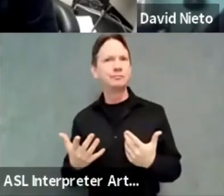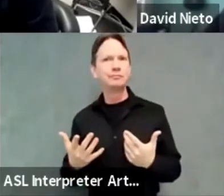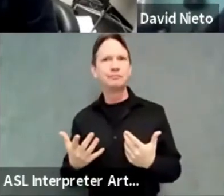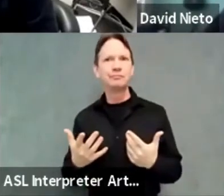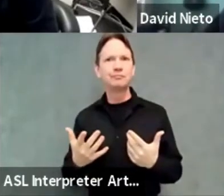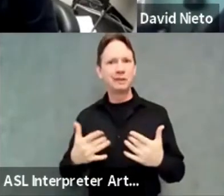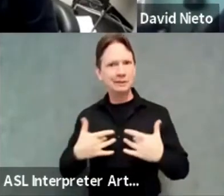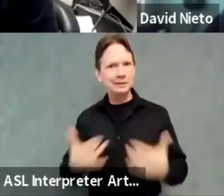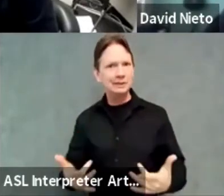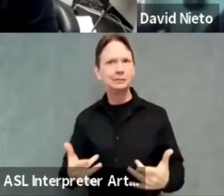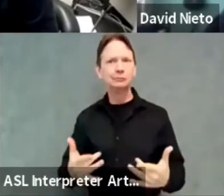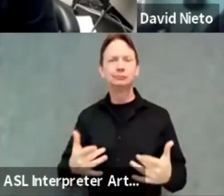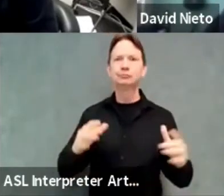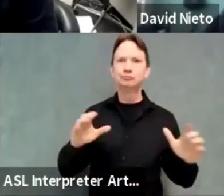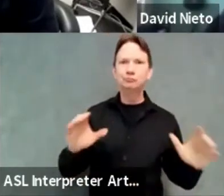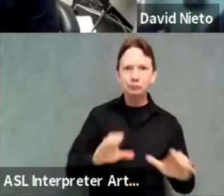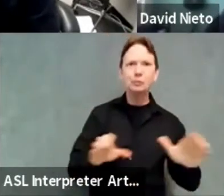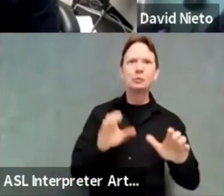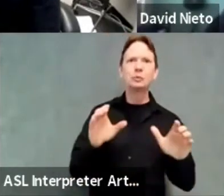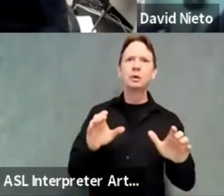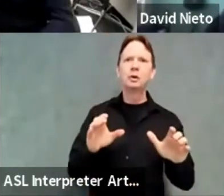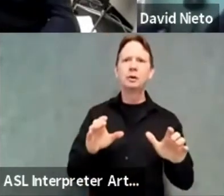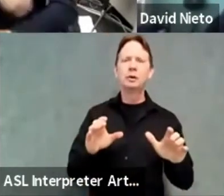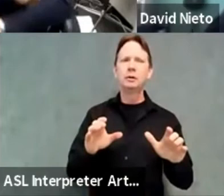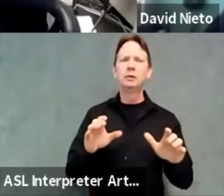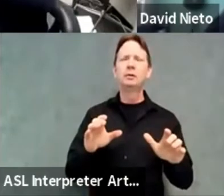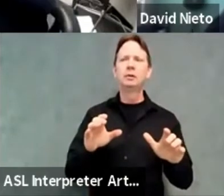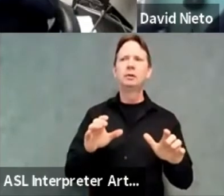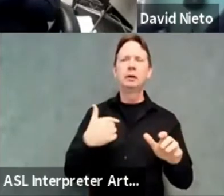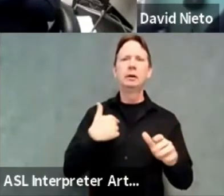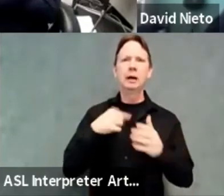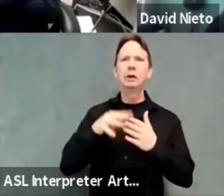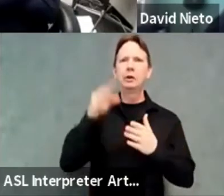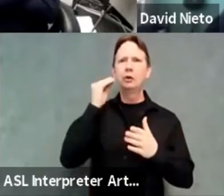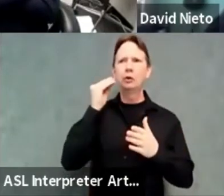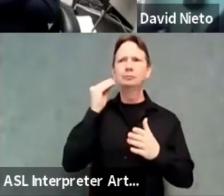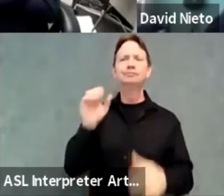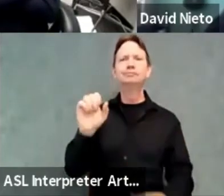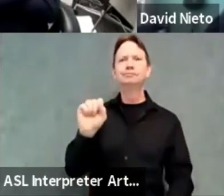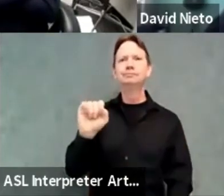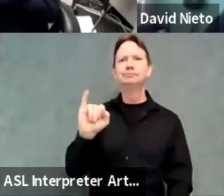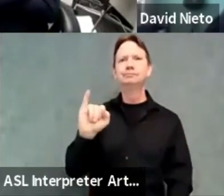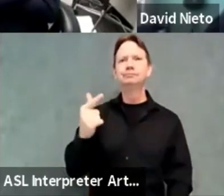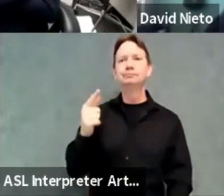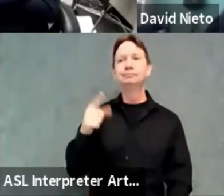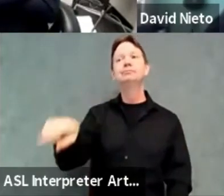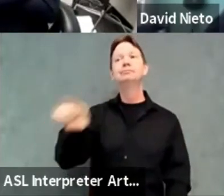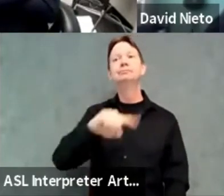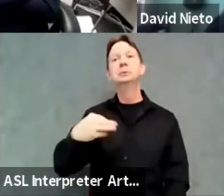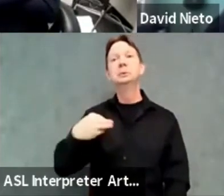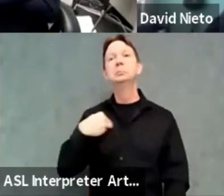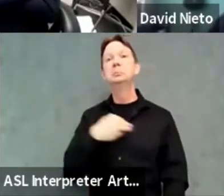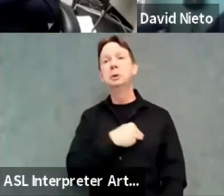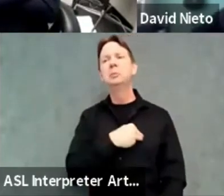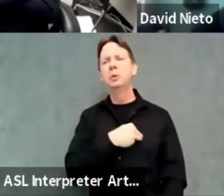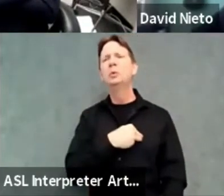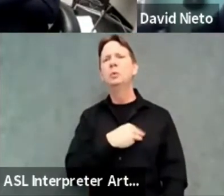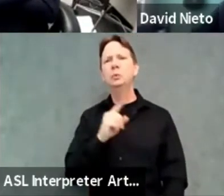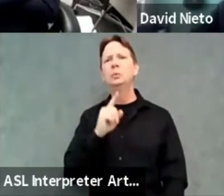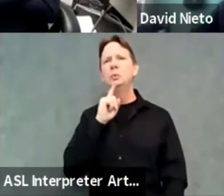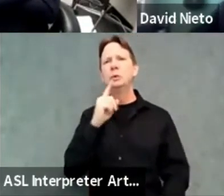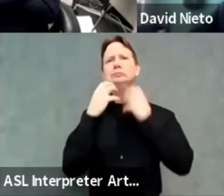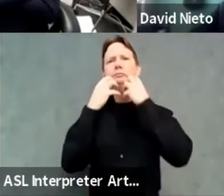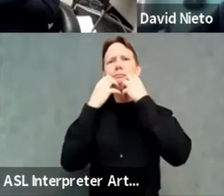valued. And I heard that about that SIG that I now belong to but no longer chair. I heard those comments this year.